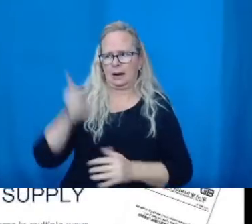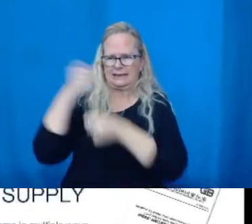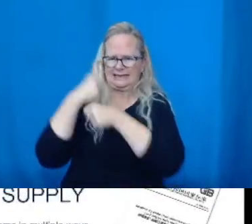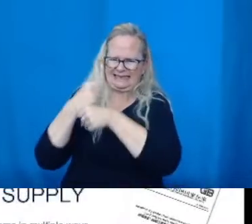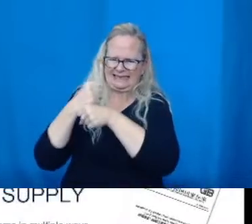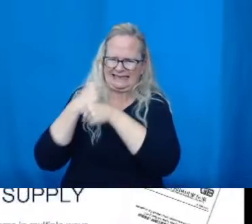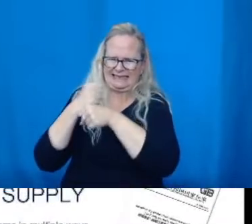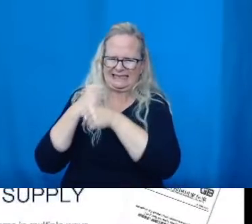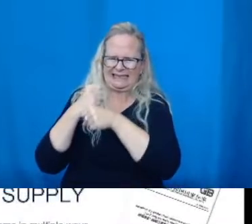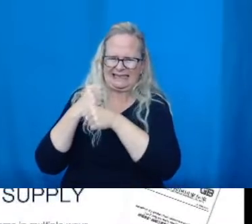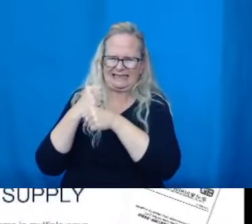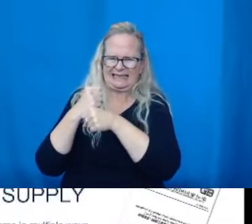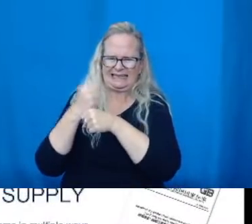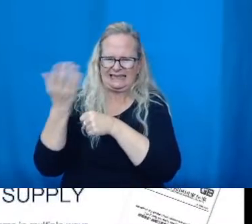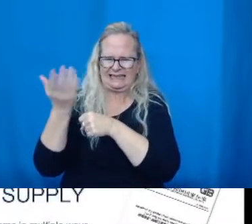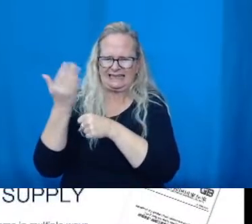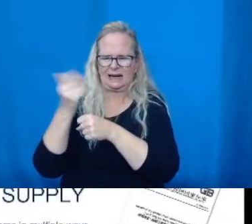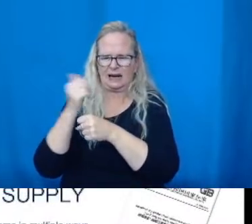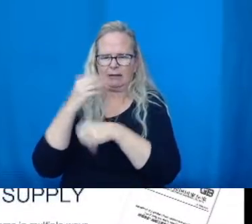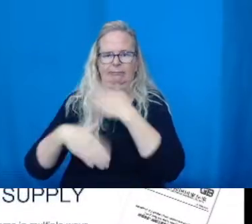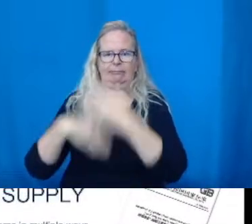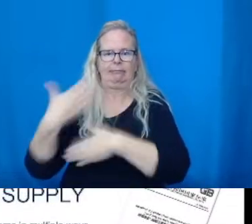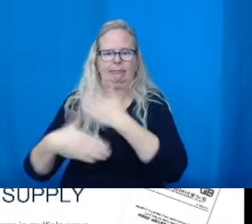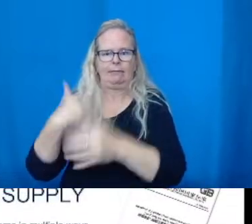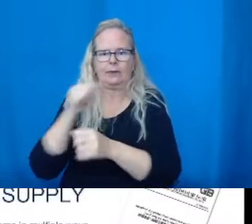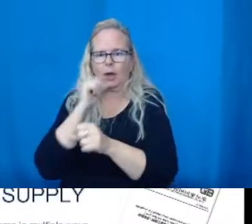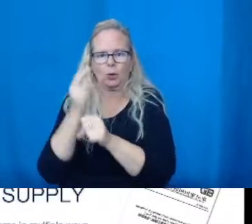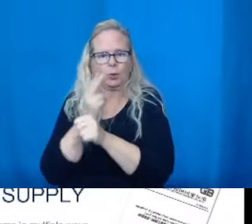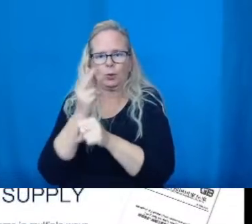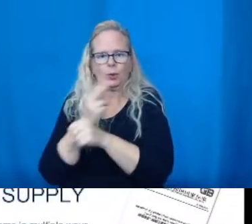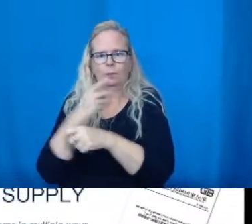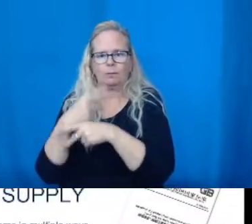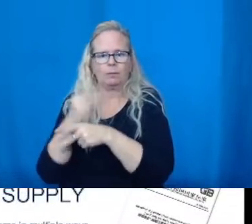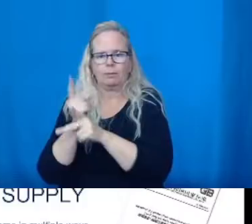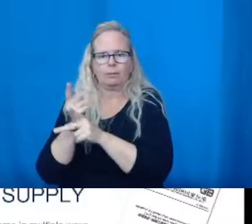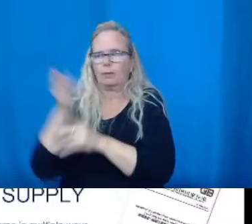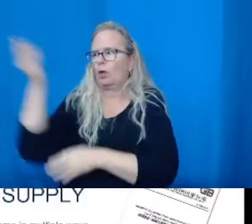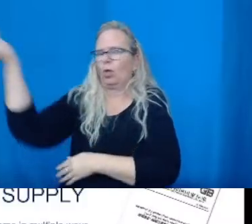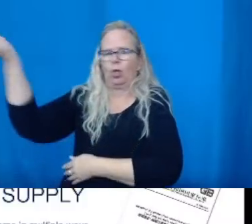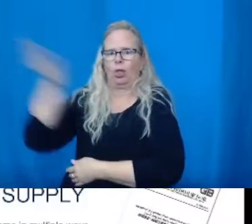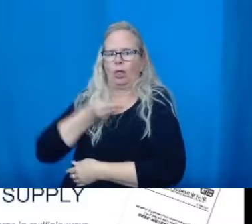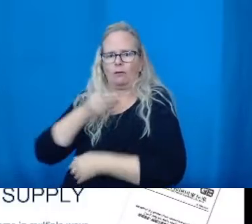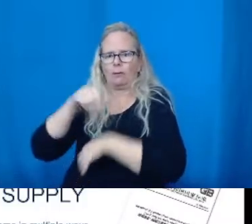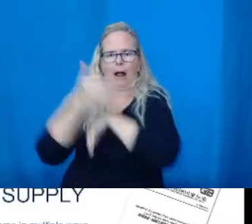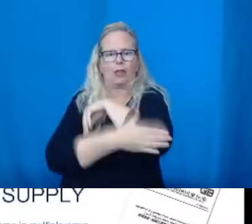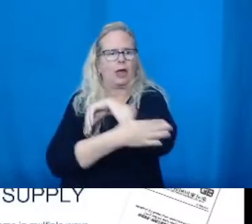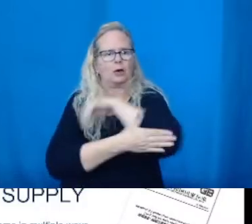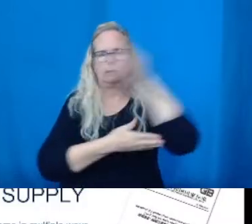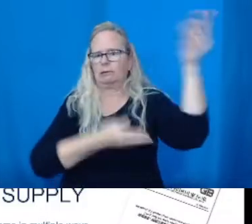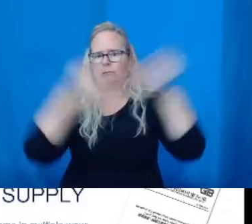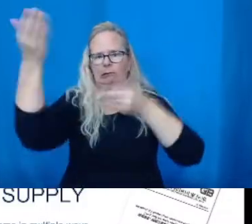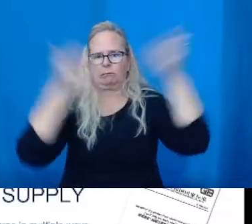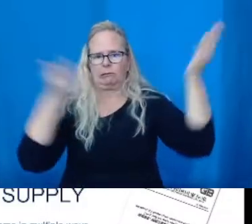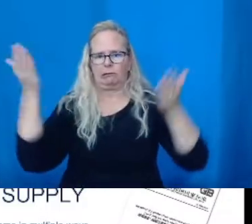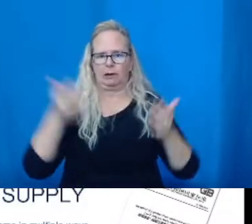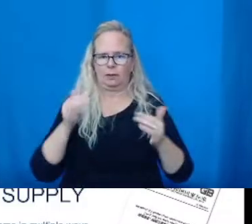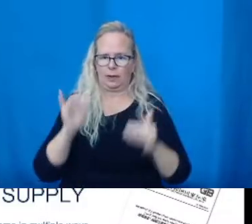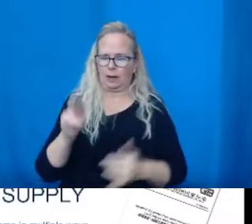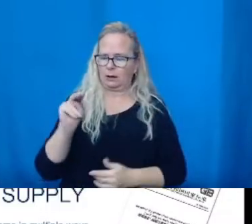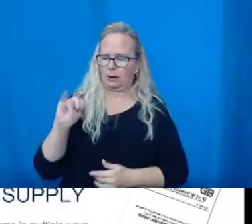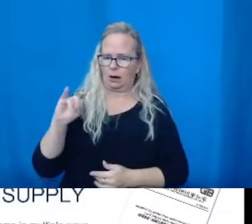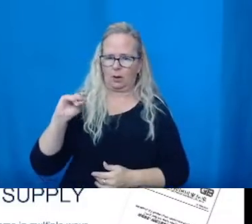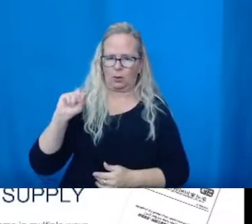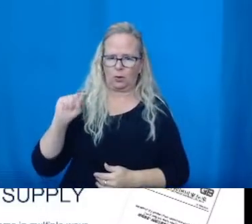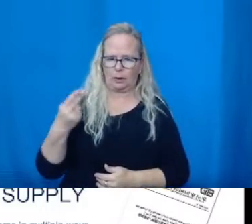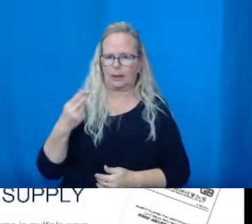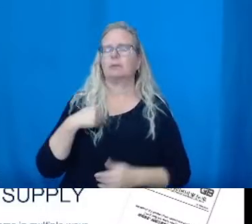imported. And again, with NIOSH being the accepted approval in authorities across Canada, there was a shortage. And